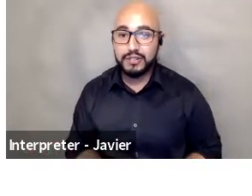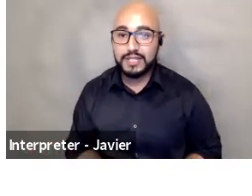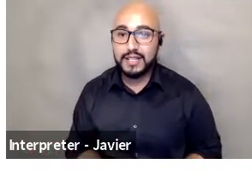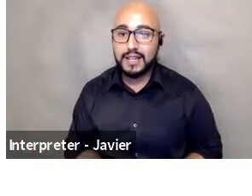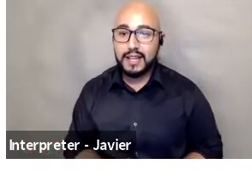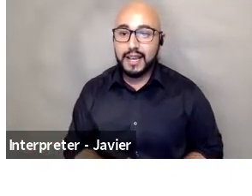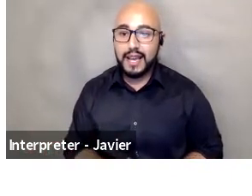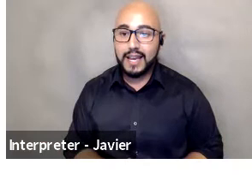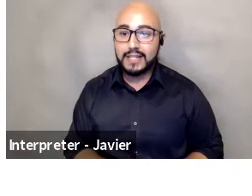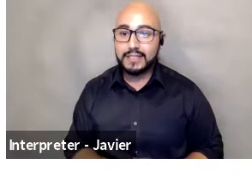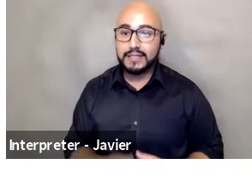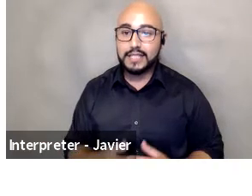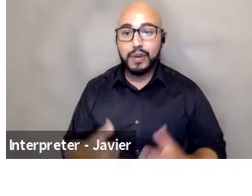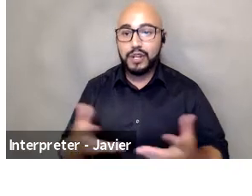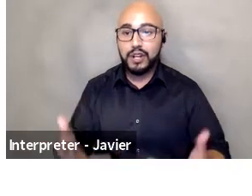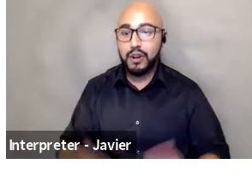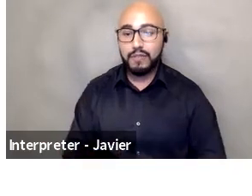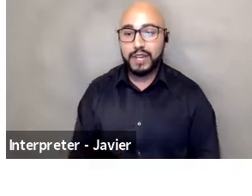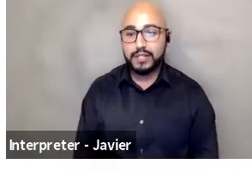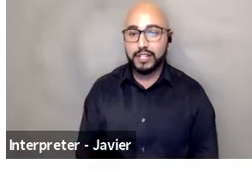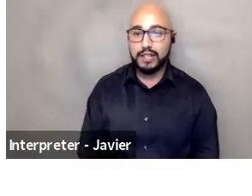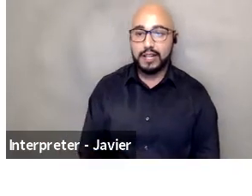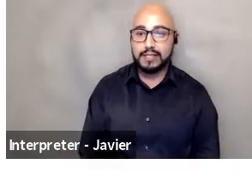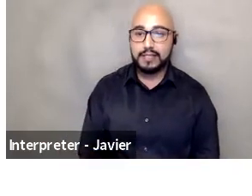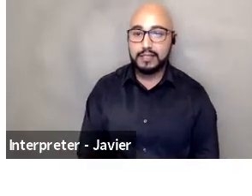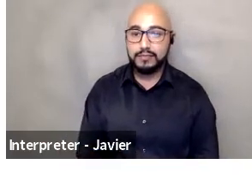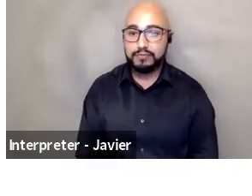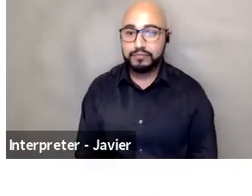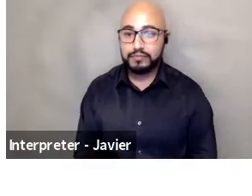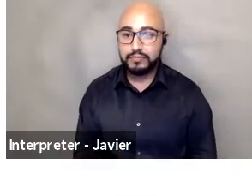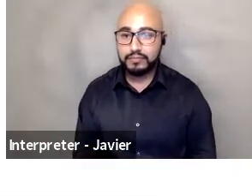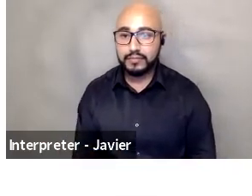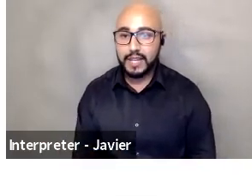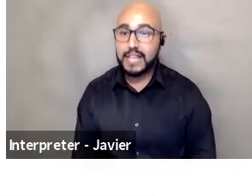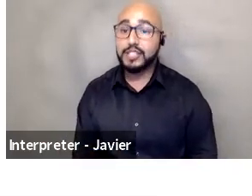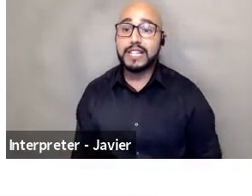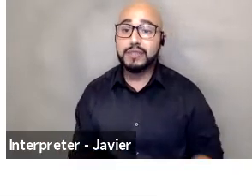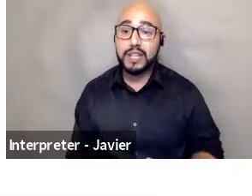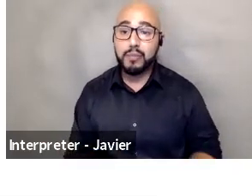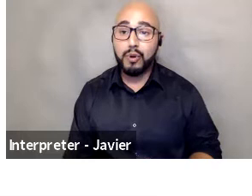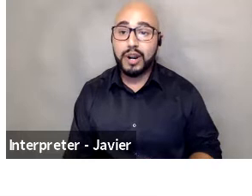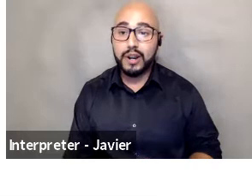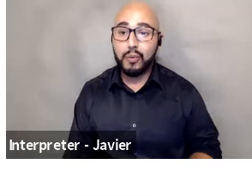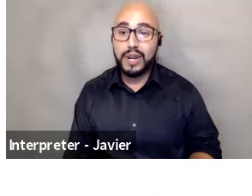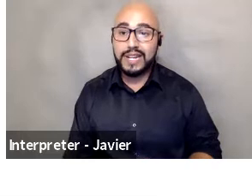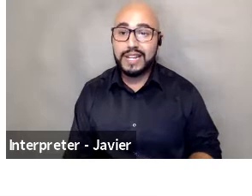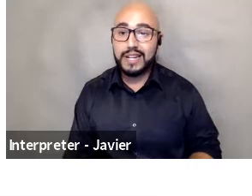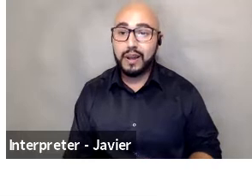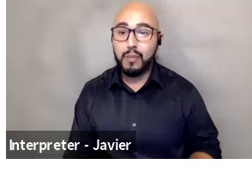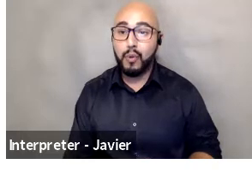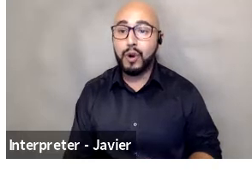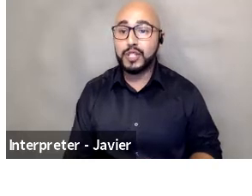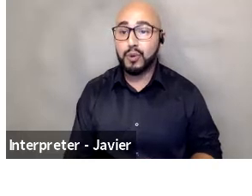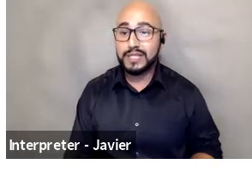with your students, and see where you can go from there during class. And so that's really important. We